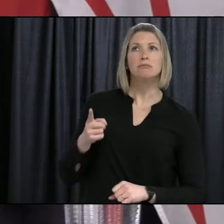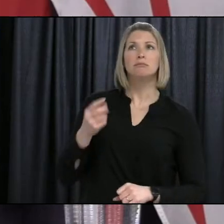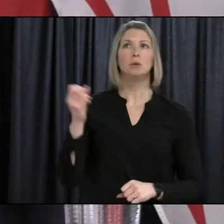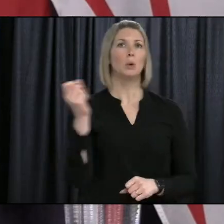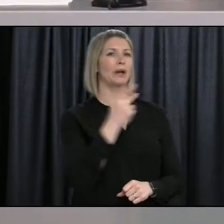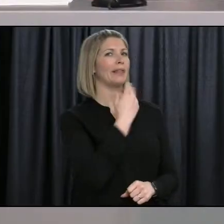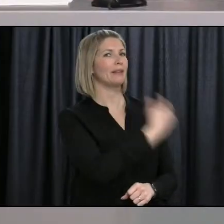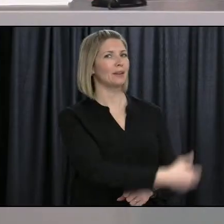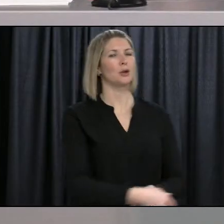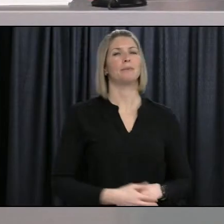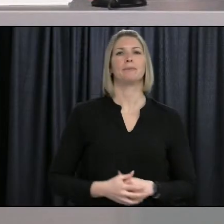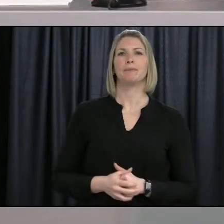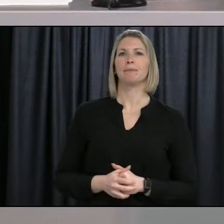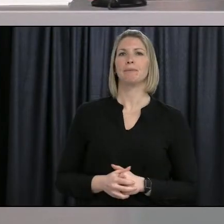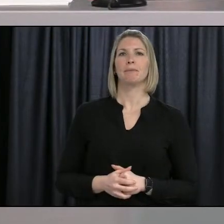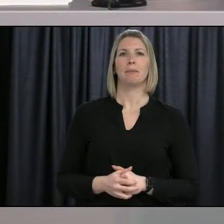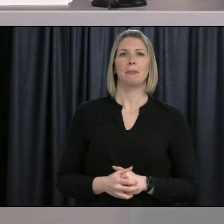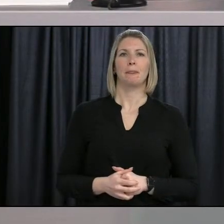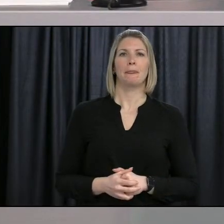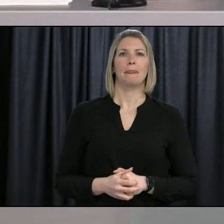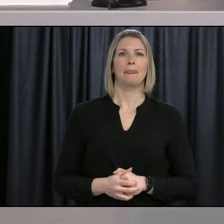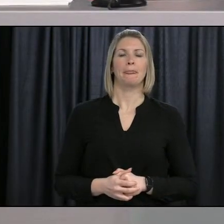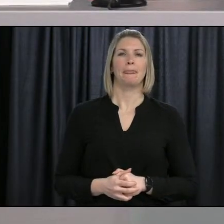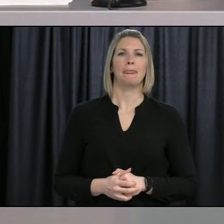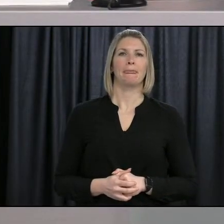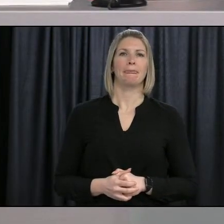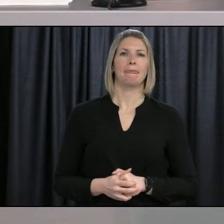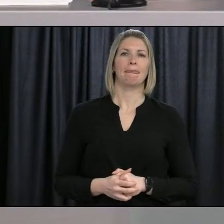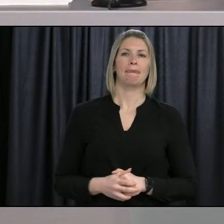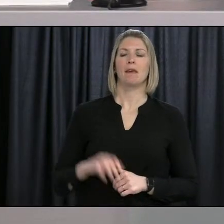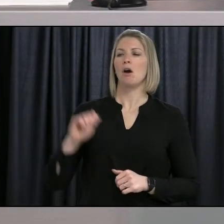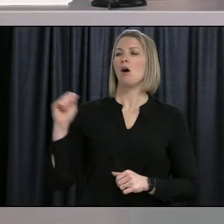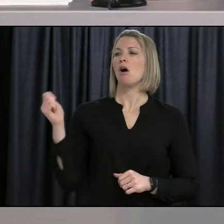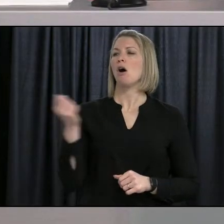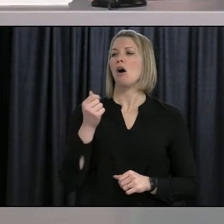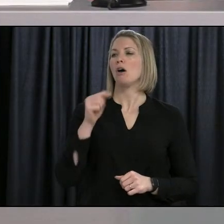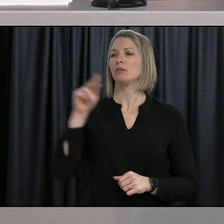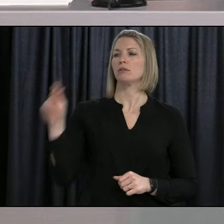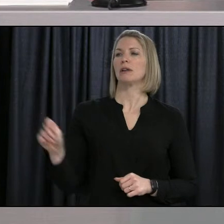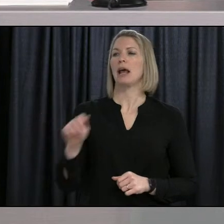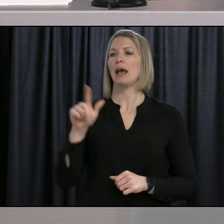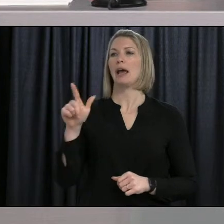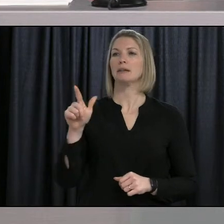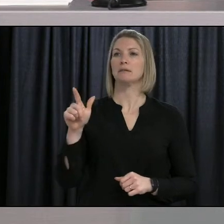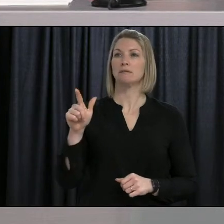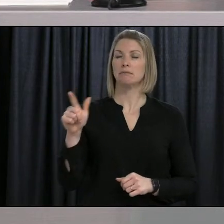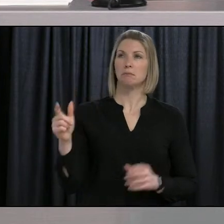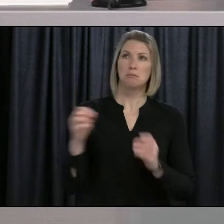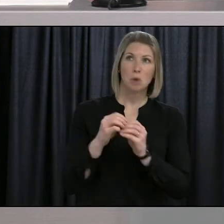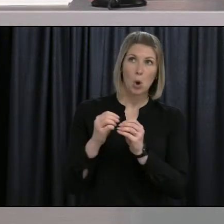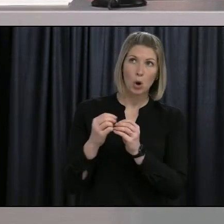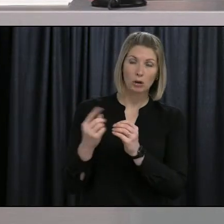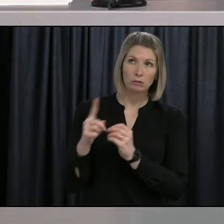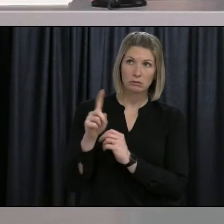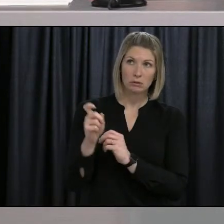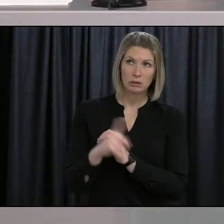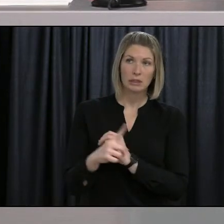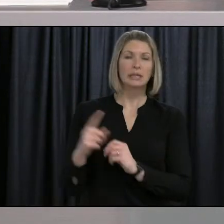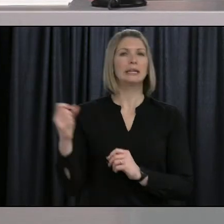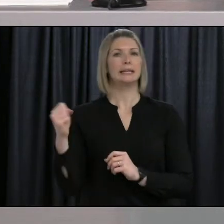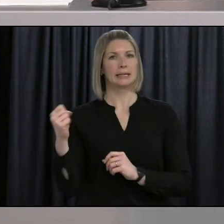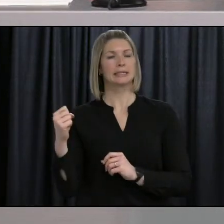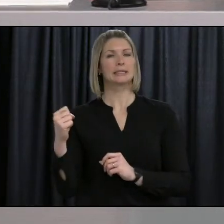Thank you. Elizabeth Whitten with All Newfoundland Labrador, do you have a final question? Yes, I do. I want to follow up on a